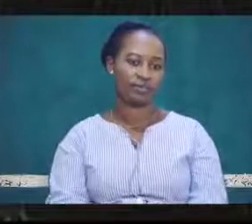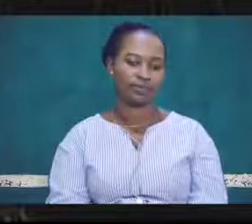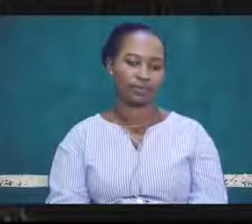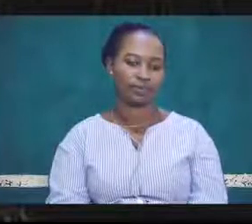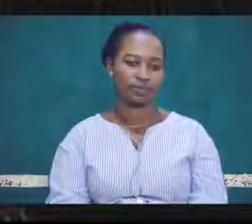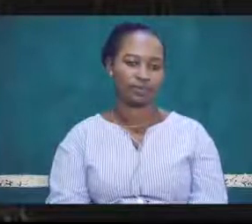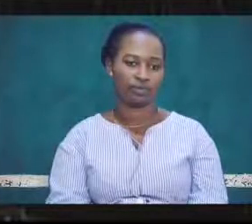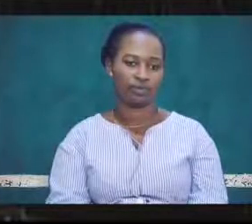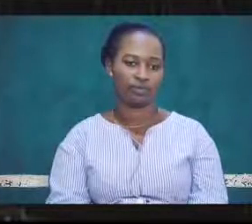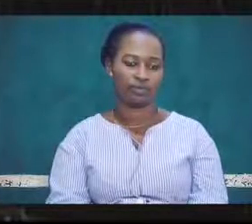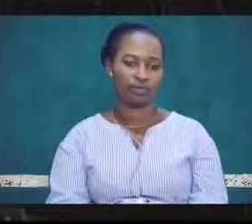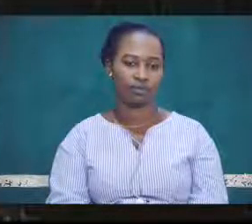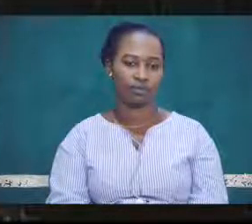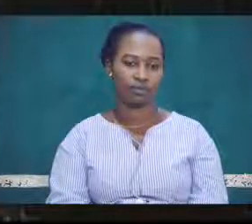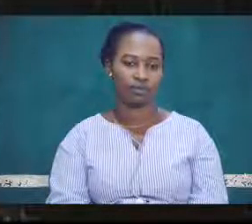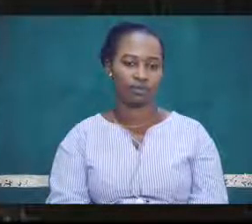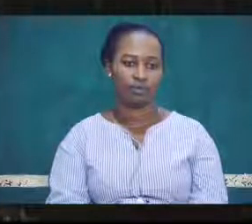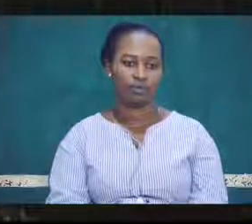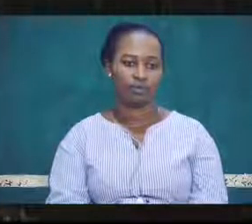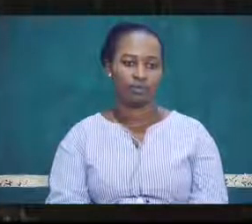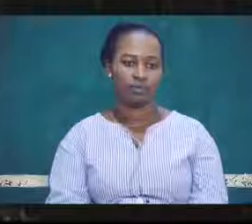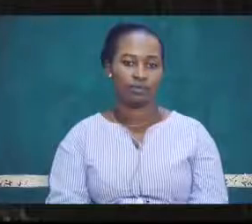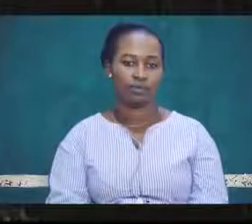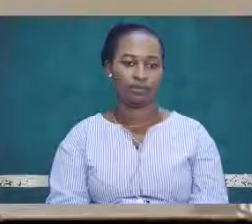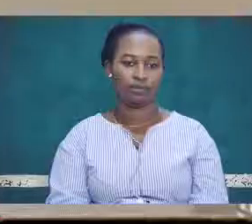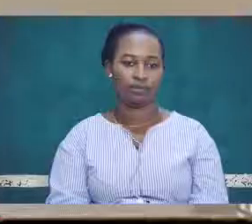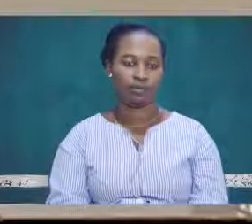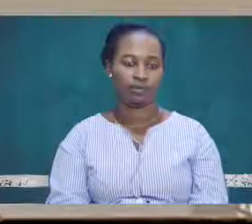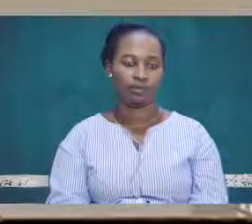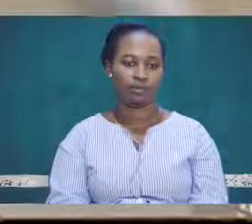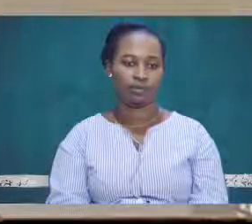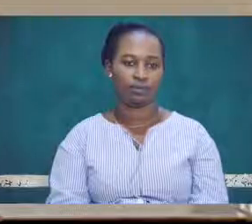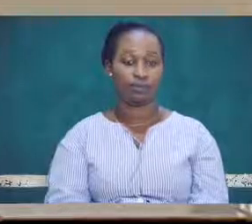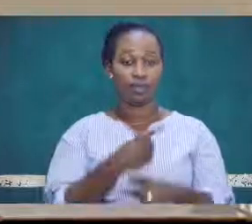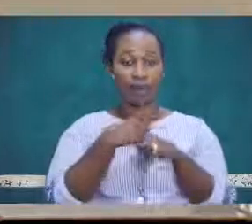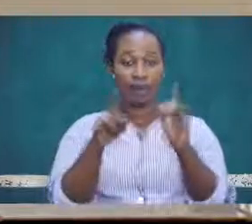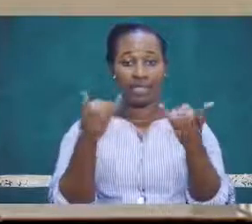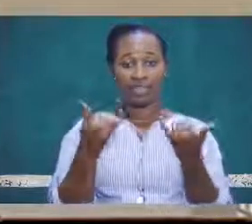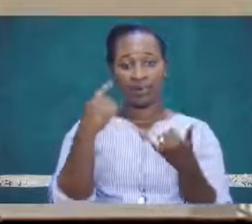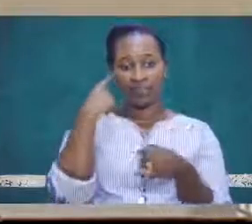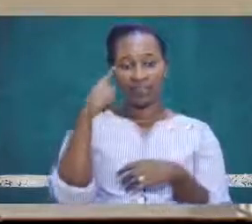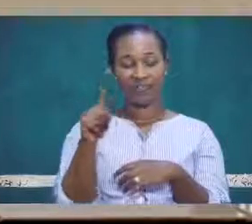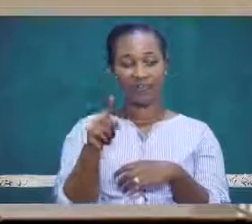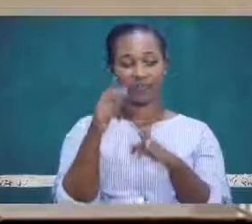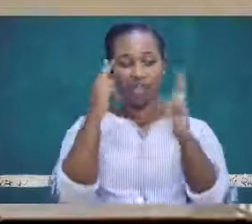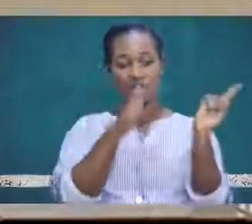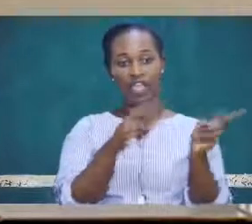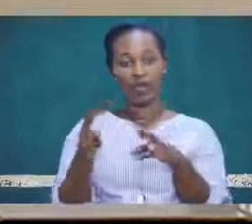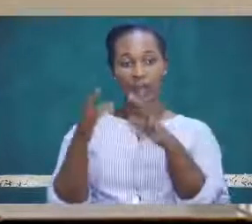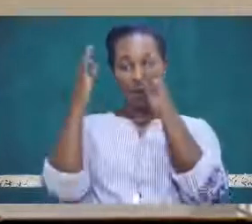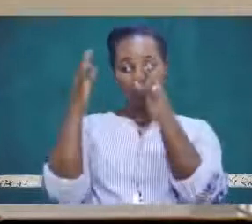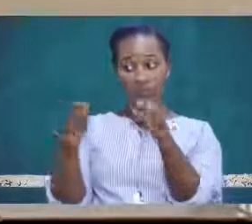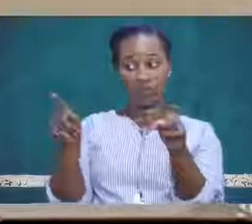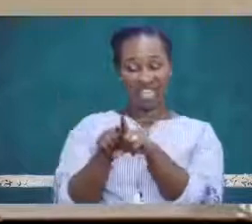inverse relationship. There is an inverse relationship. But now for like a normal good like this